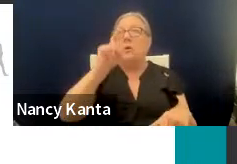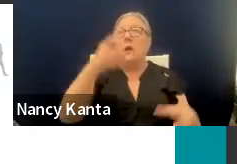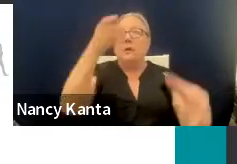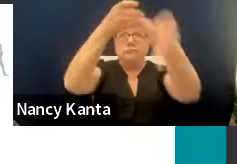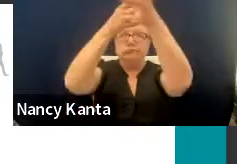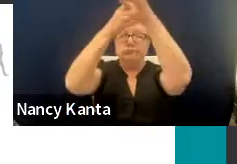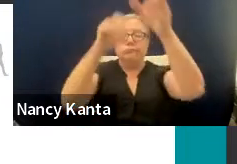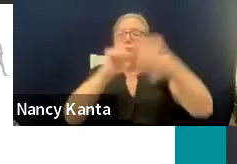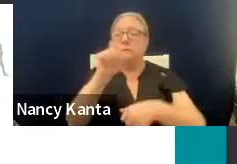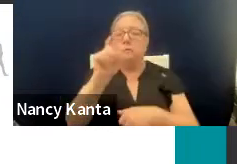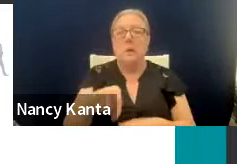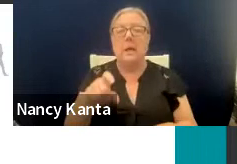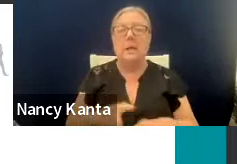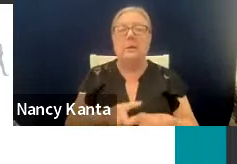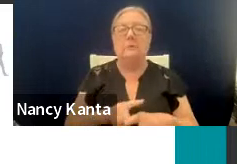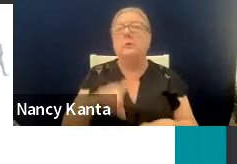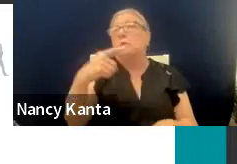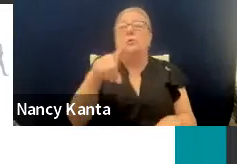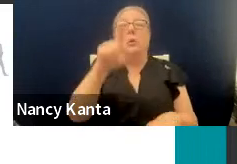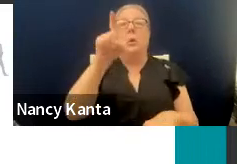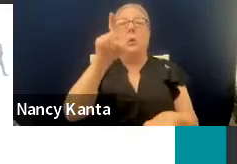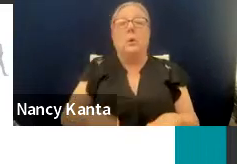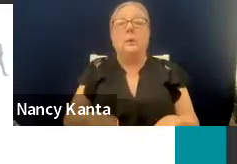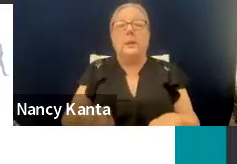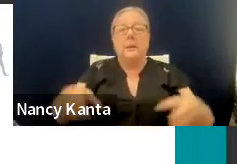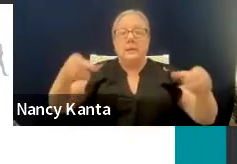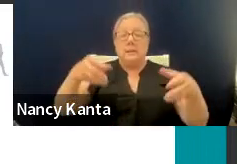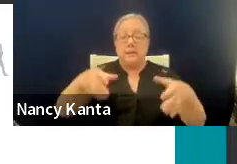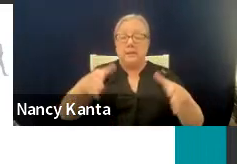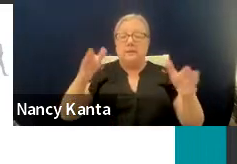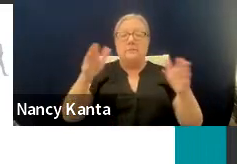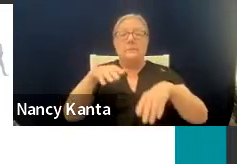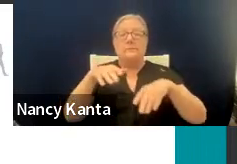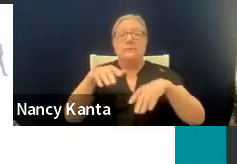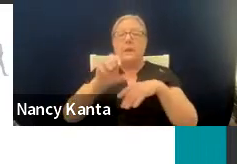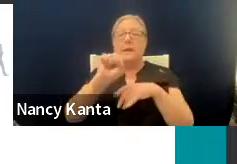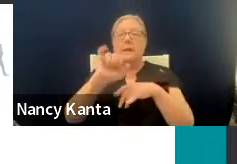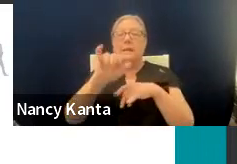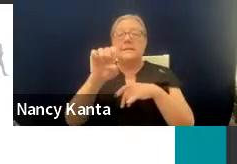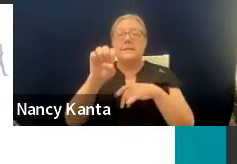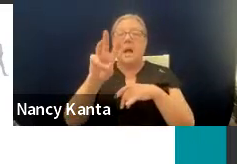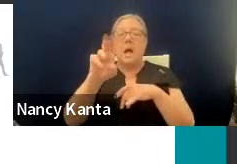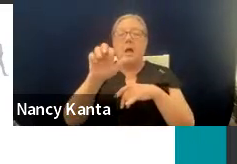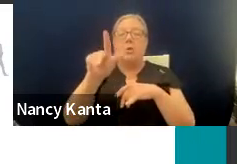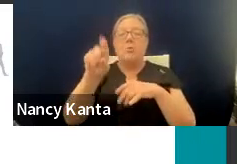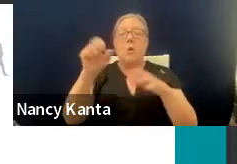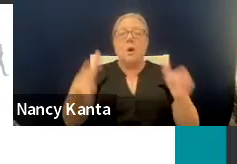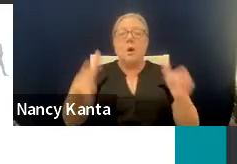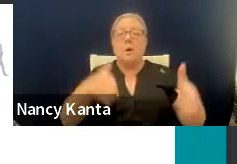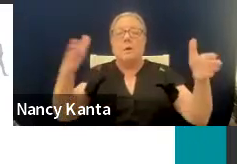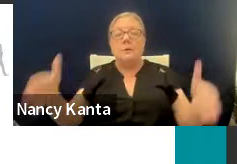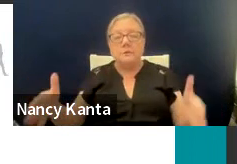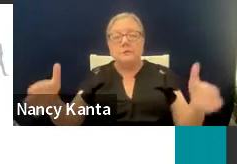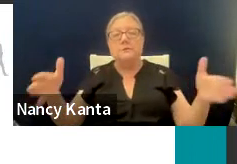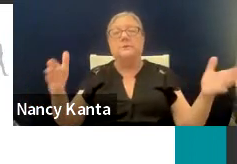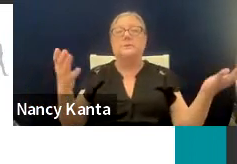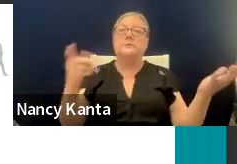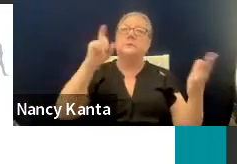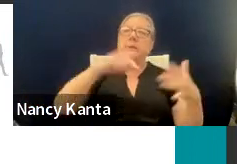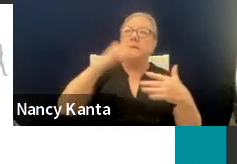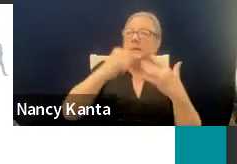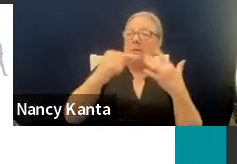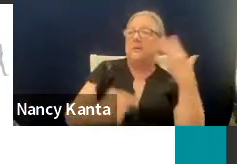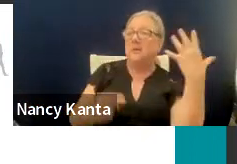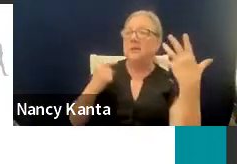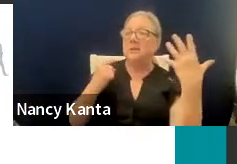surfaces, we want wide sidewalks, we want curb ramps, all that. But if there's other considerations, if Lizzie is